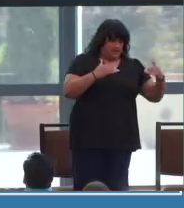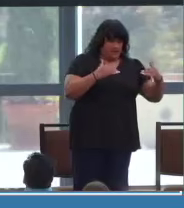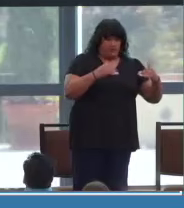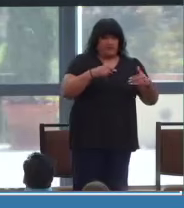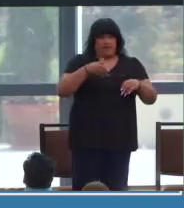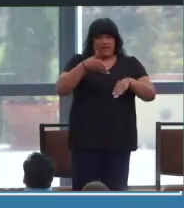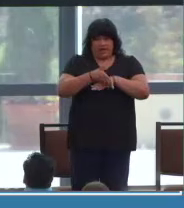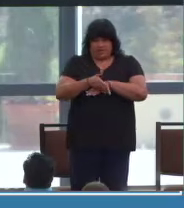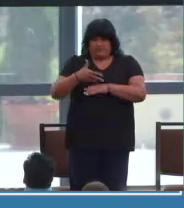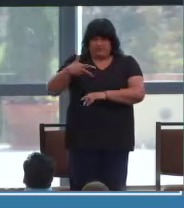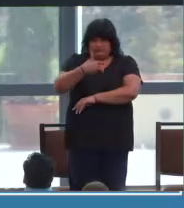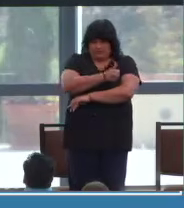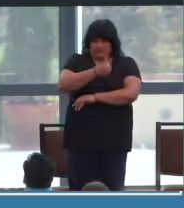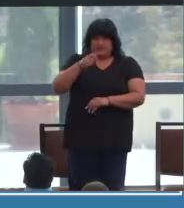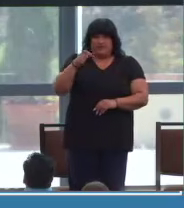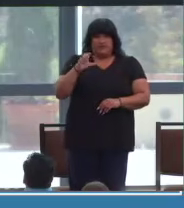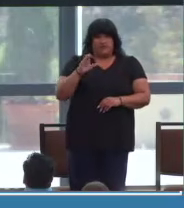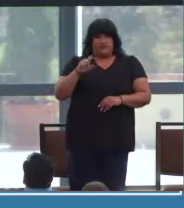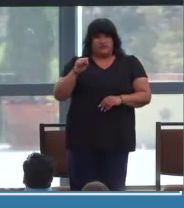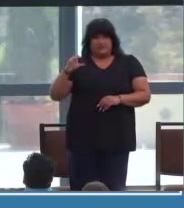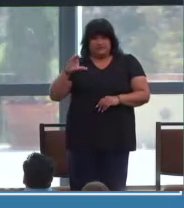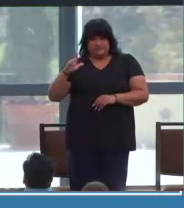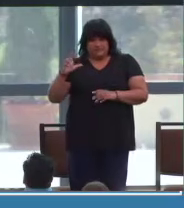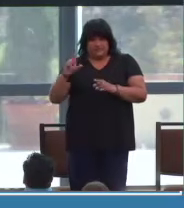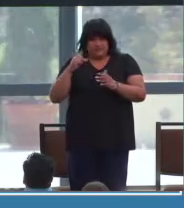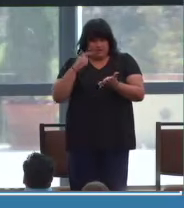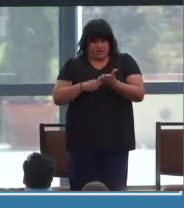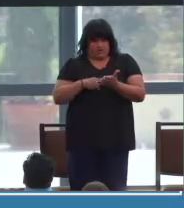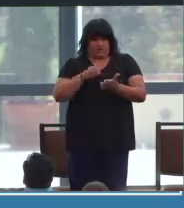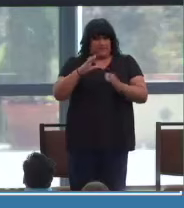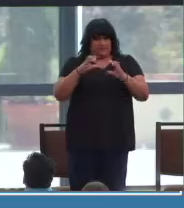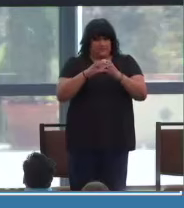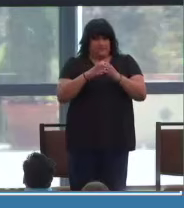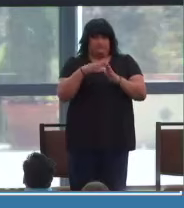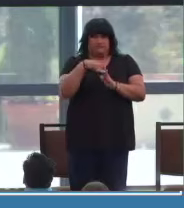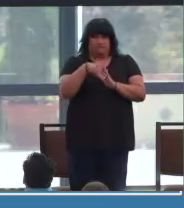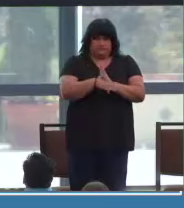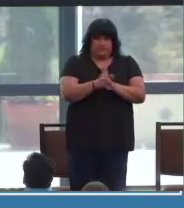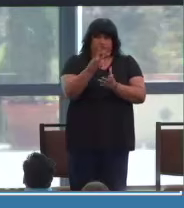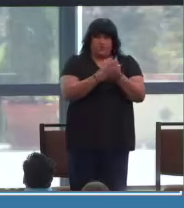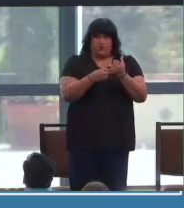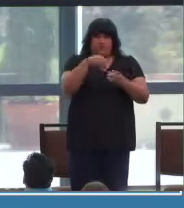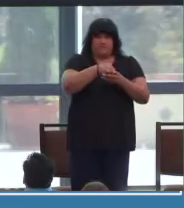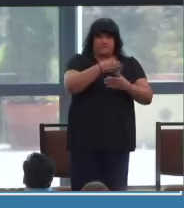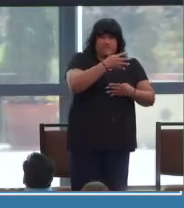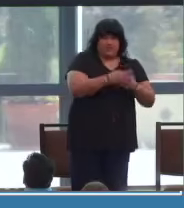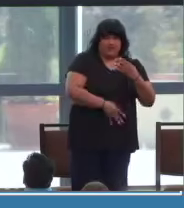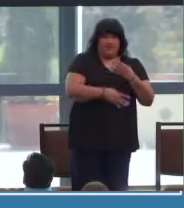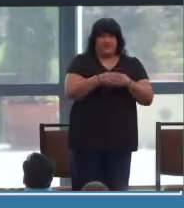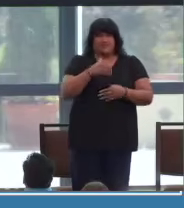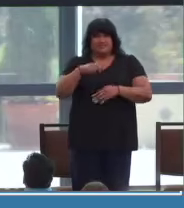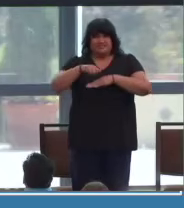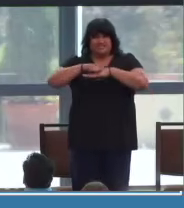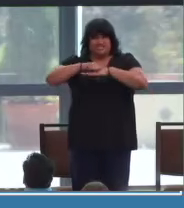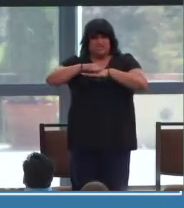cells, we see a significant drop in the B cell numbers, both in the blood and in the lymphoid tissues, which is what we expected,